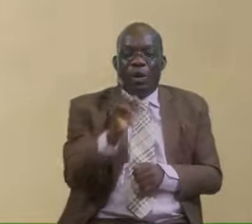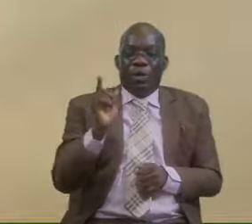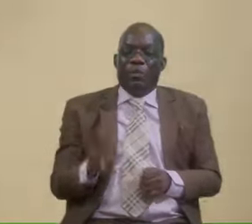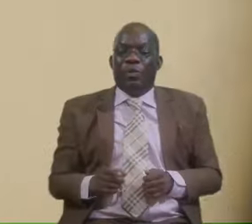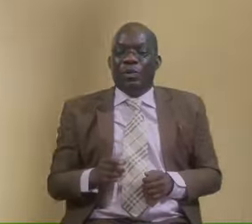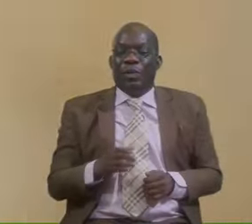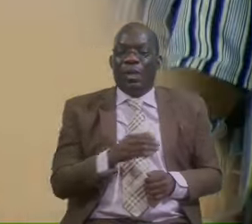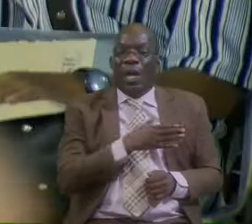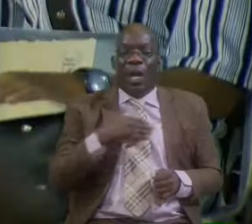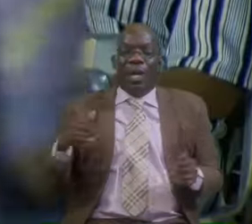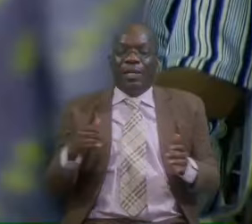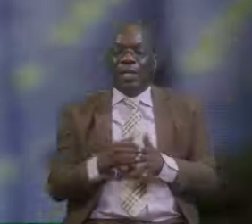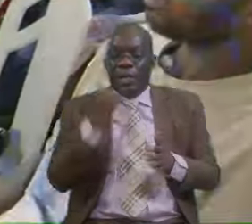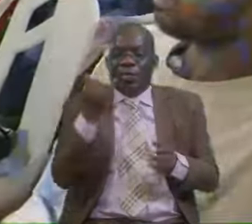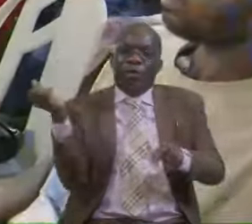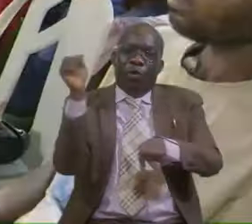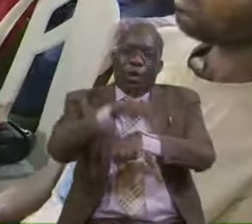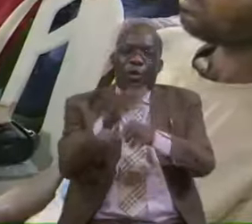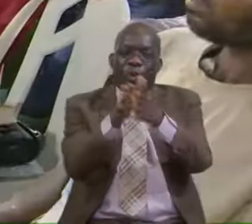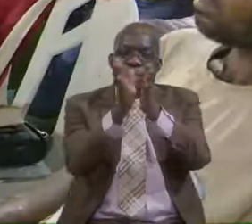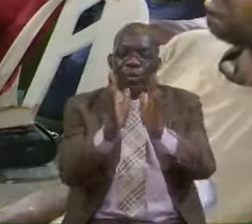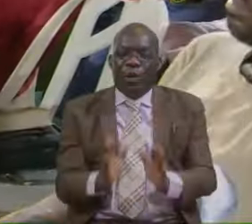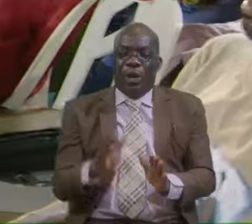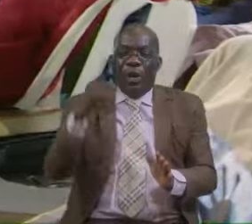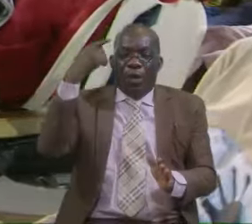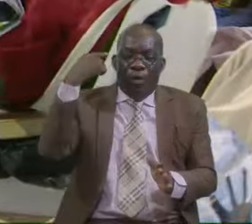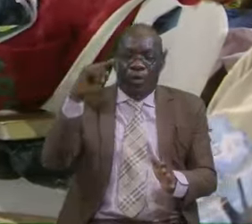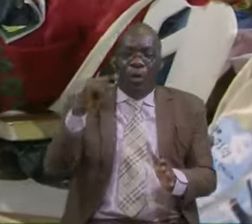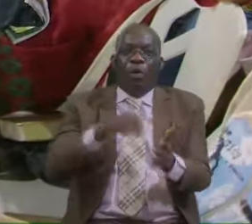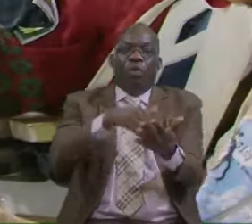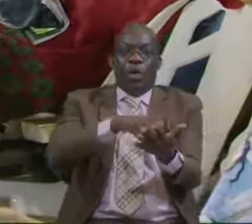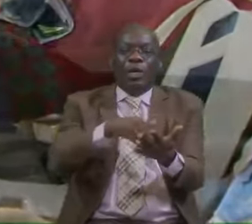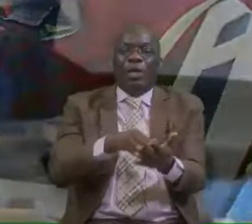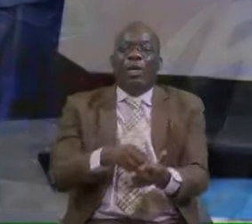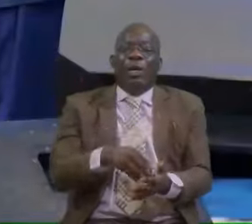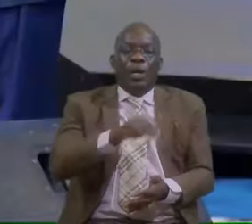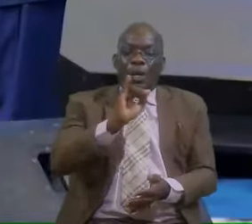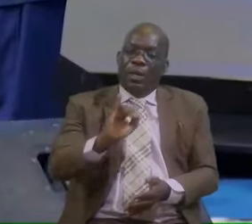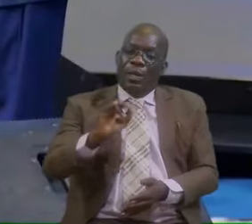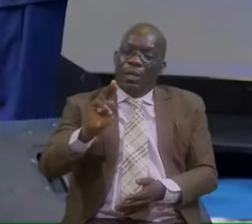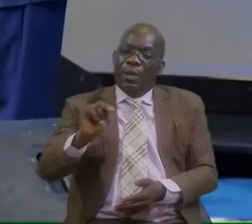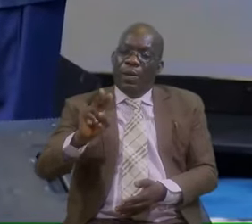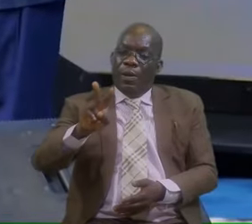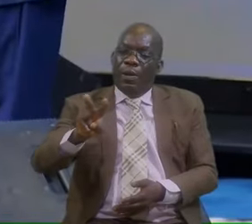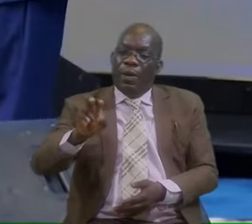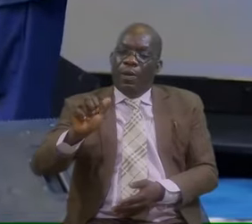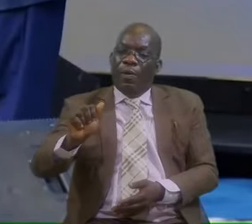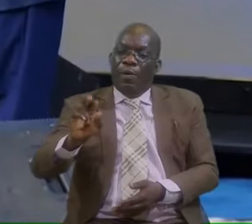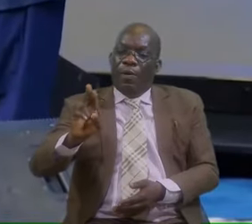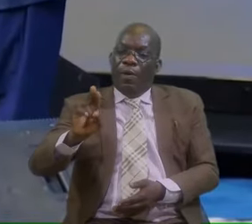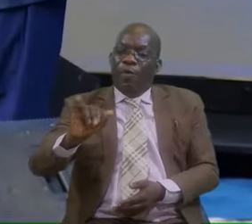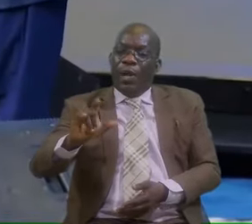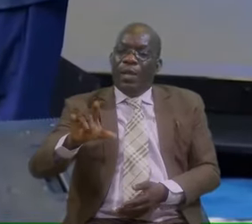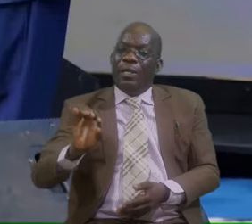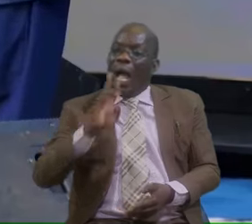prevailing intercession for invalids. Invalids are people who are kind of